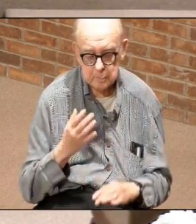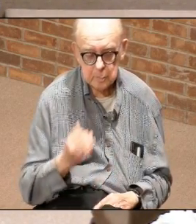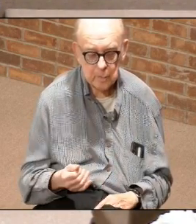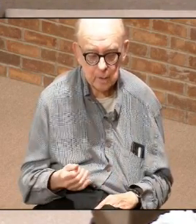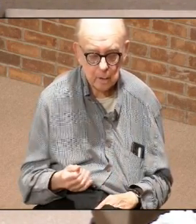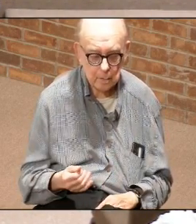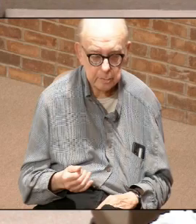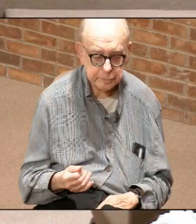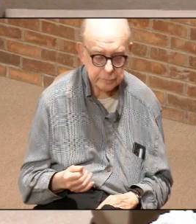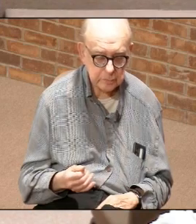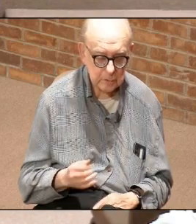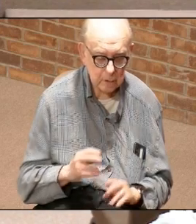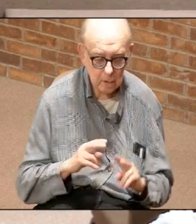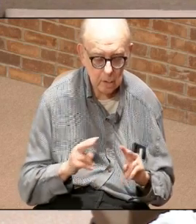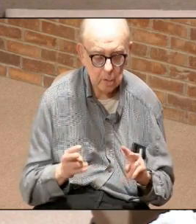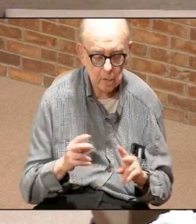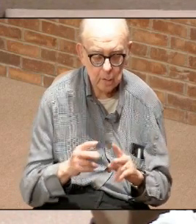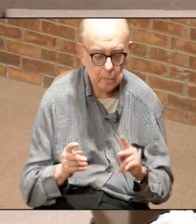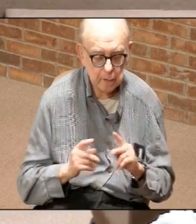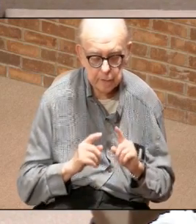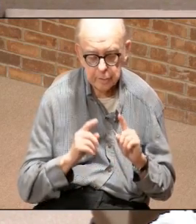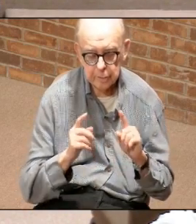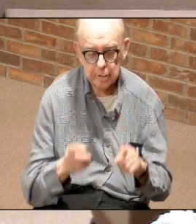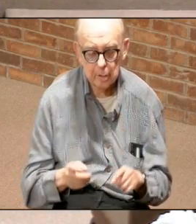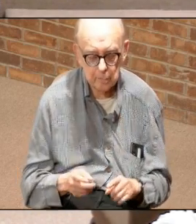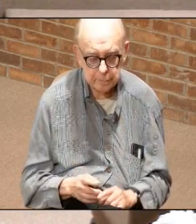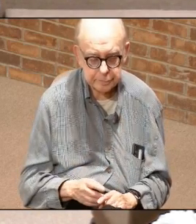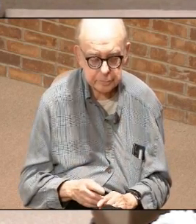because they look for places to go